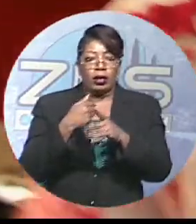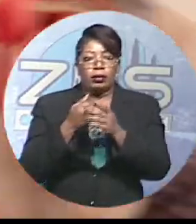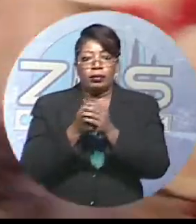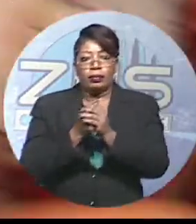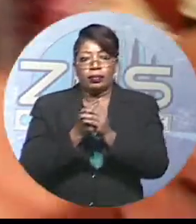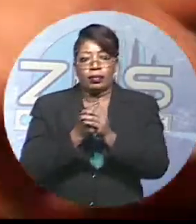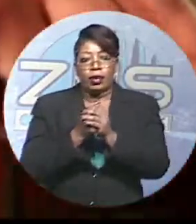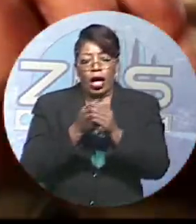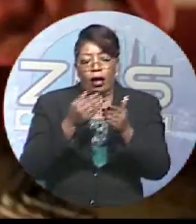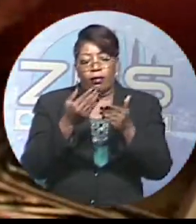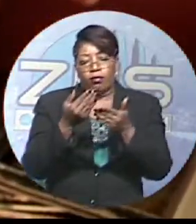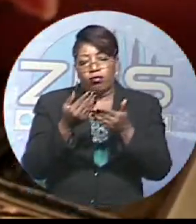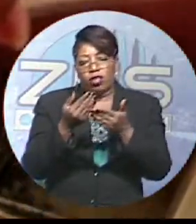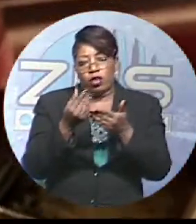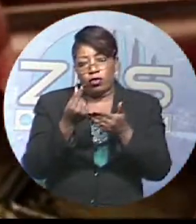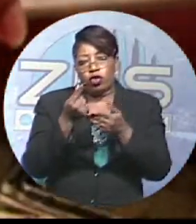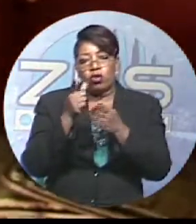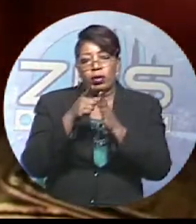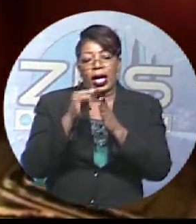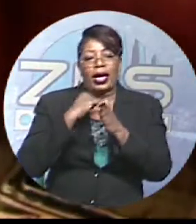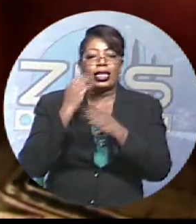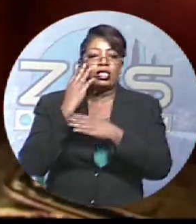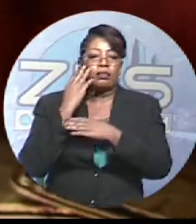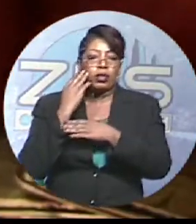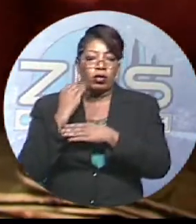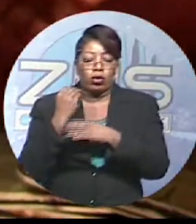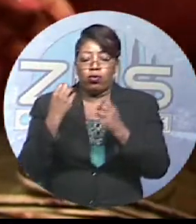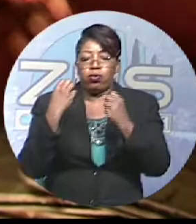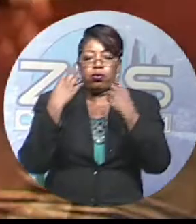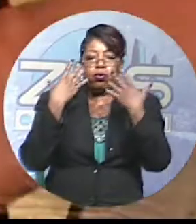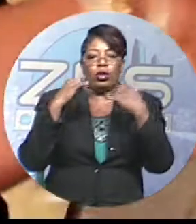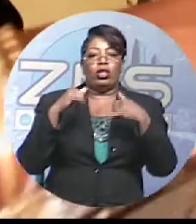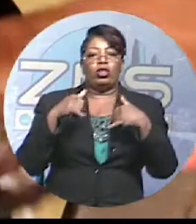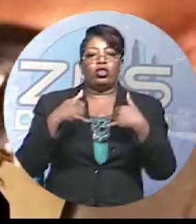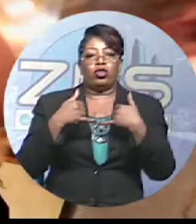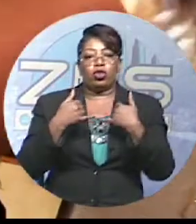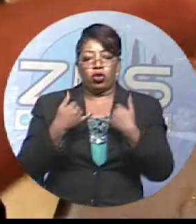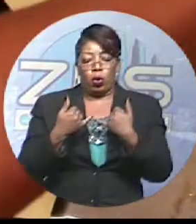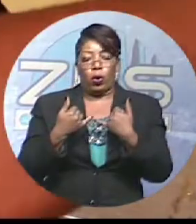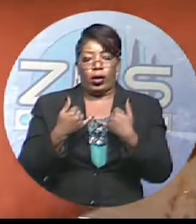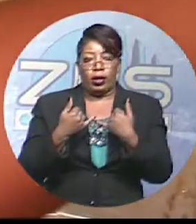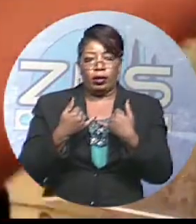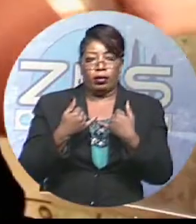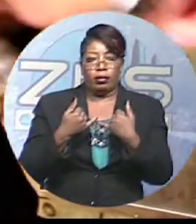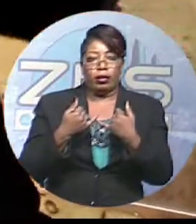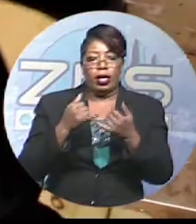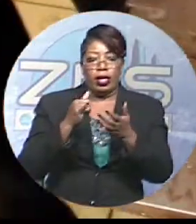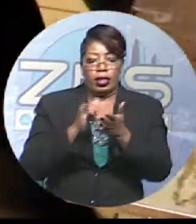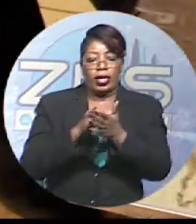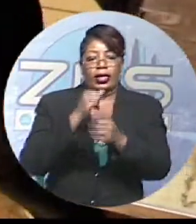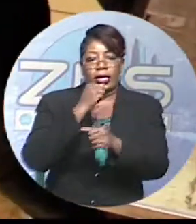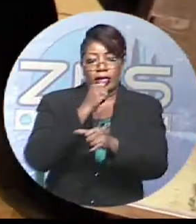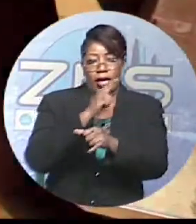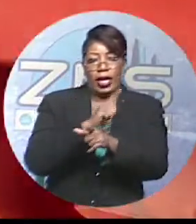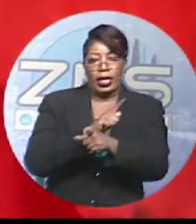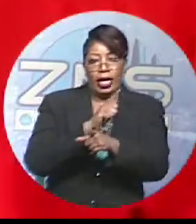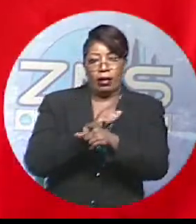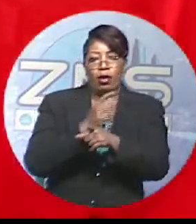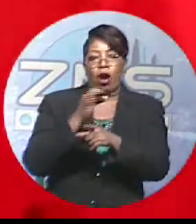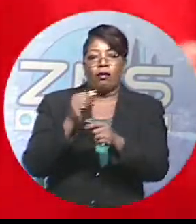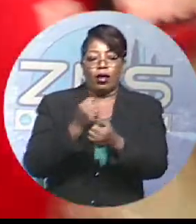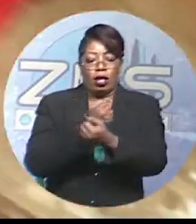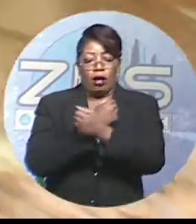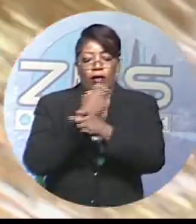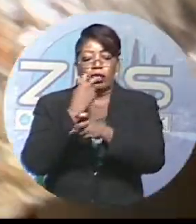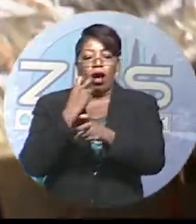of preparations, I began to experience overwhelming joy. That is obviously their labor of love. It's